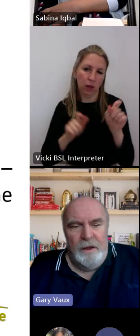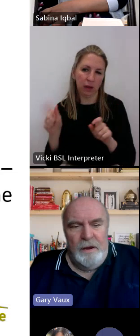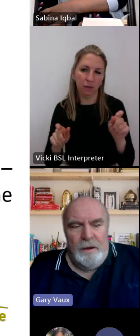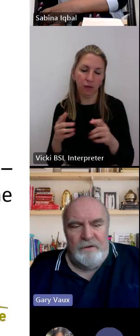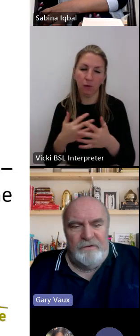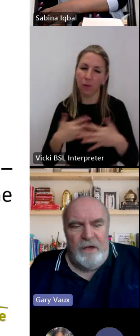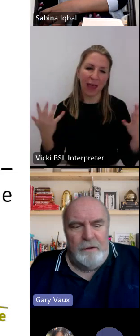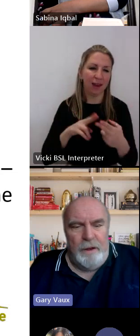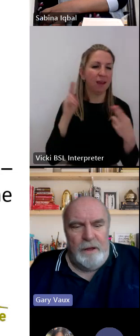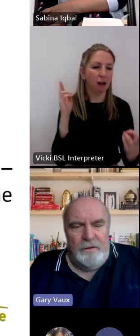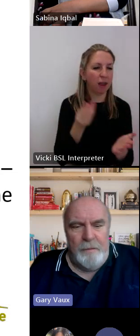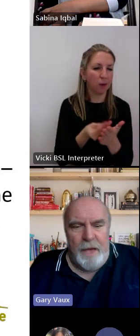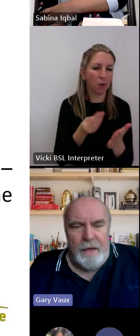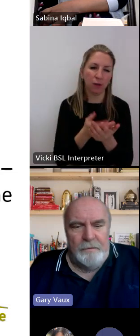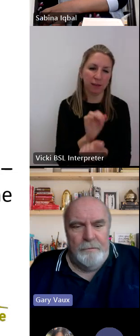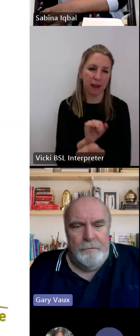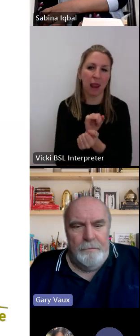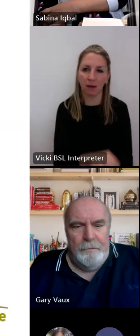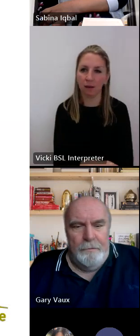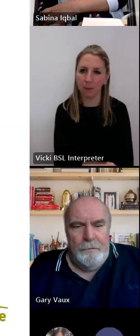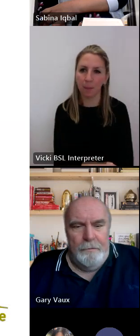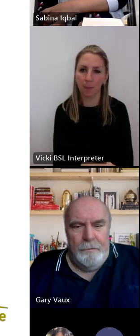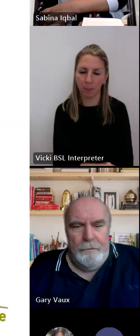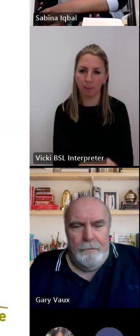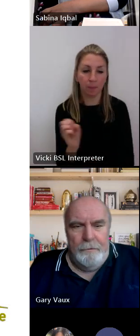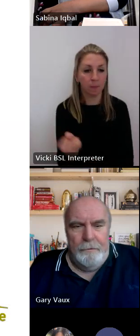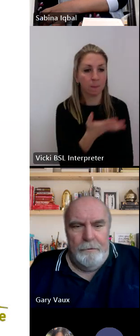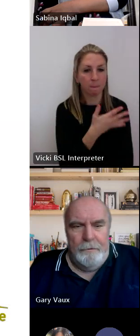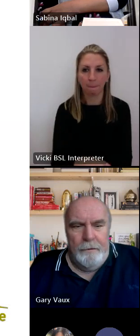lenders. Next slide, please, Matt.